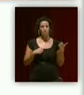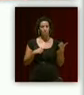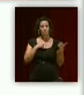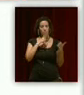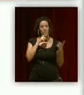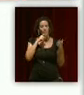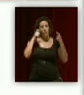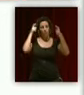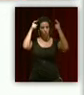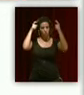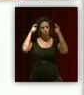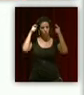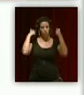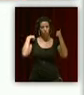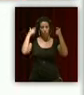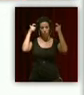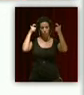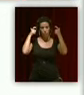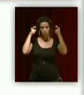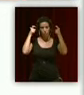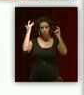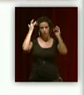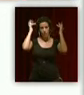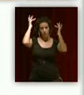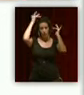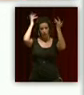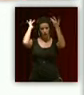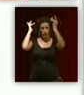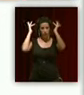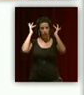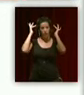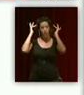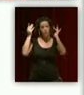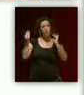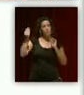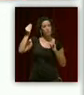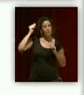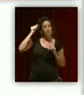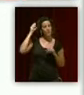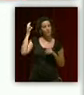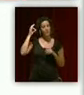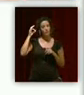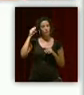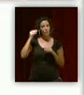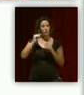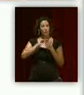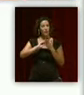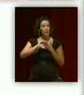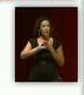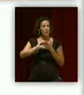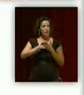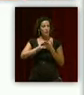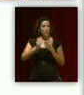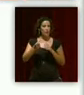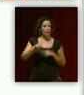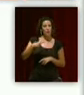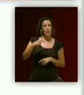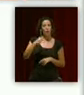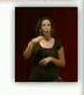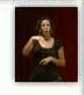This is a non-invasive technique. As you can see in the image, a hat is put on the